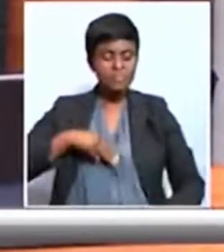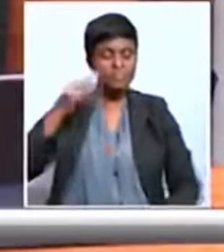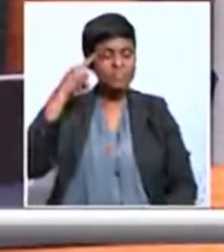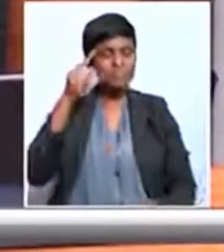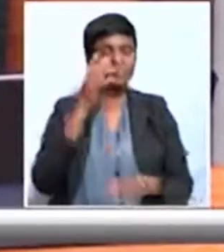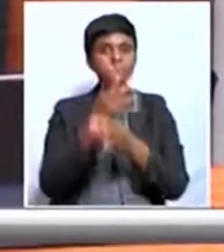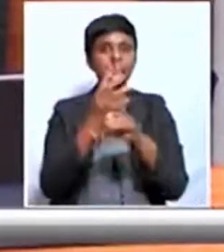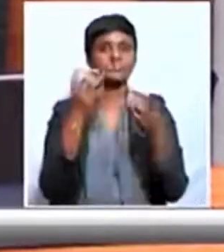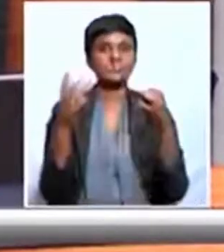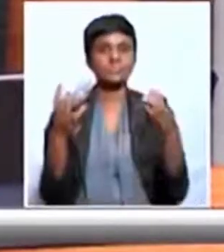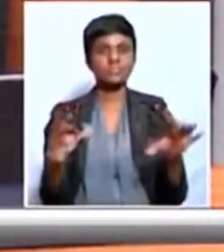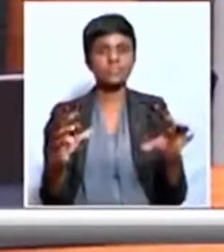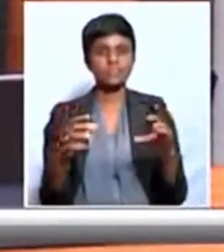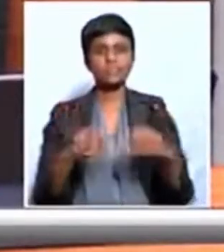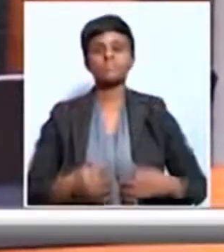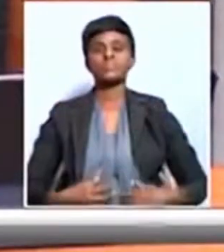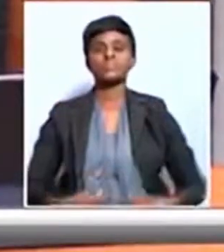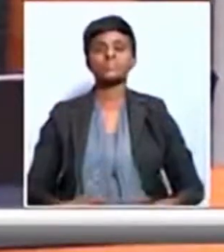Chinsali.